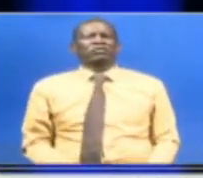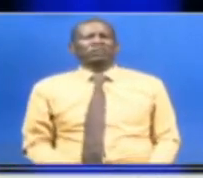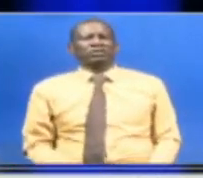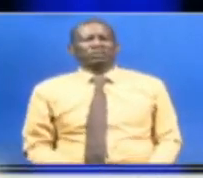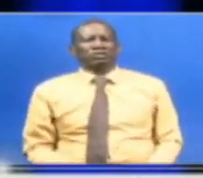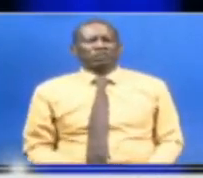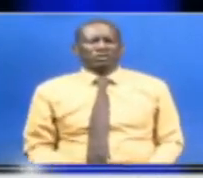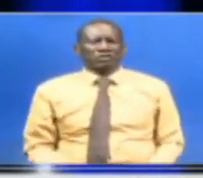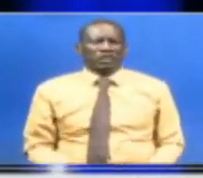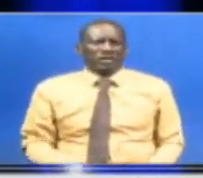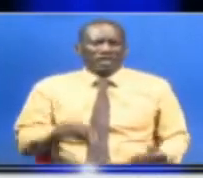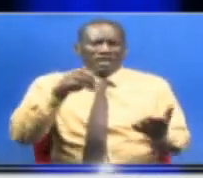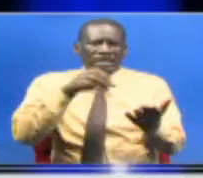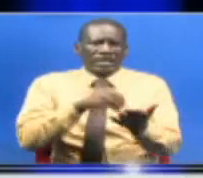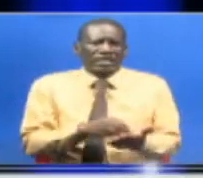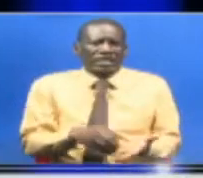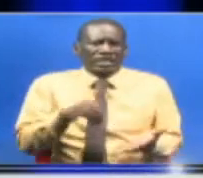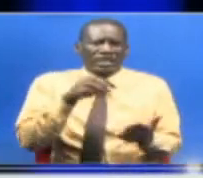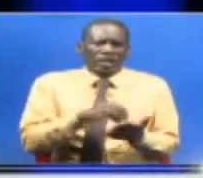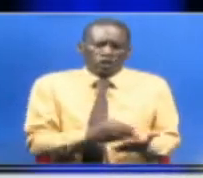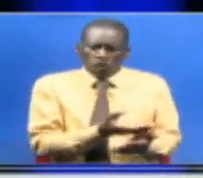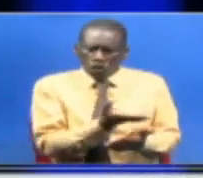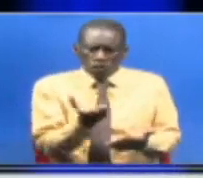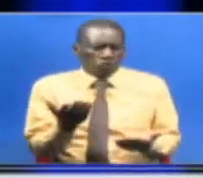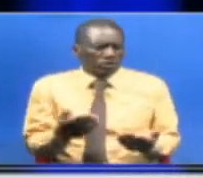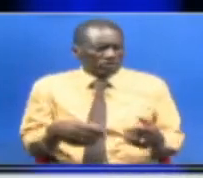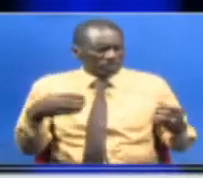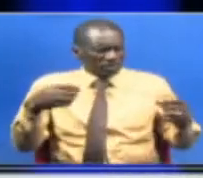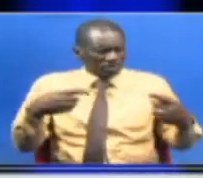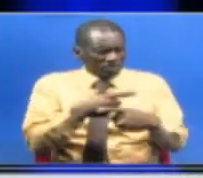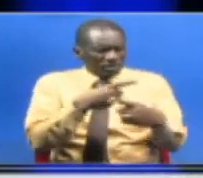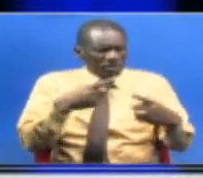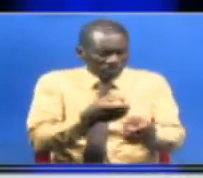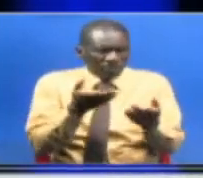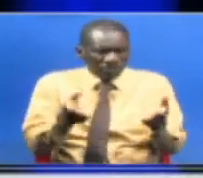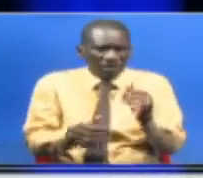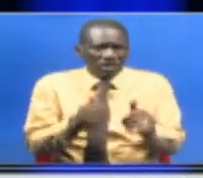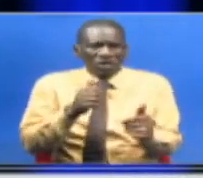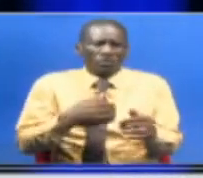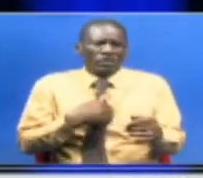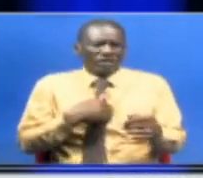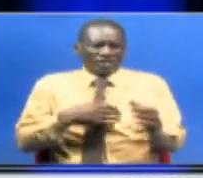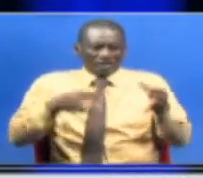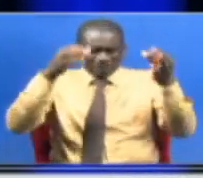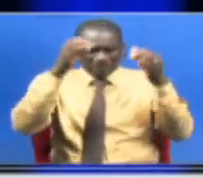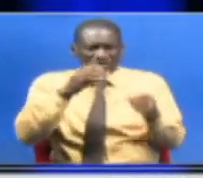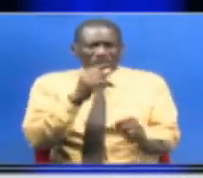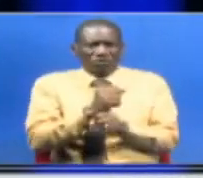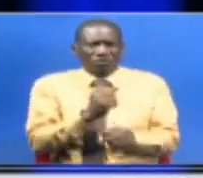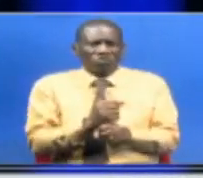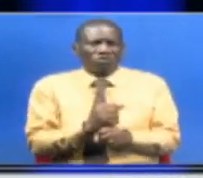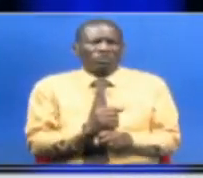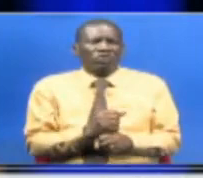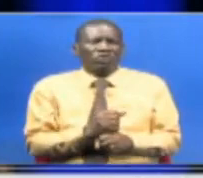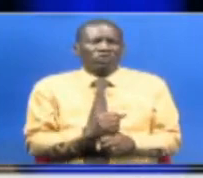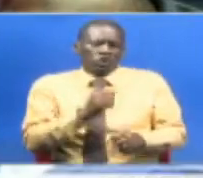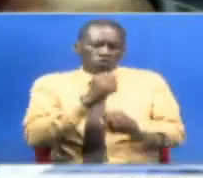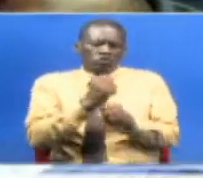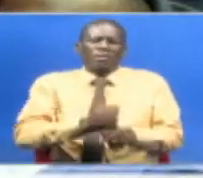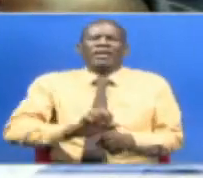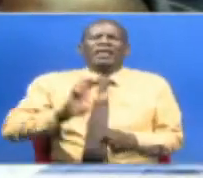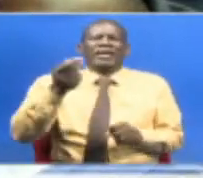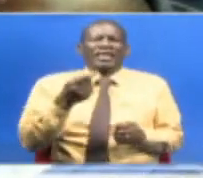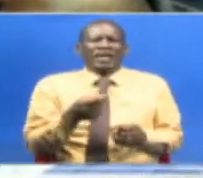Again, these are a raft of commitments that I did undertake to make Kenya